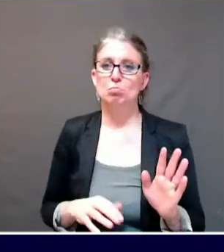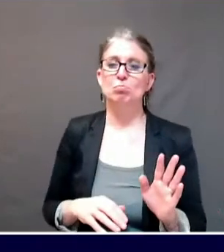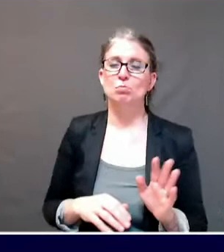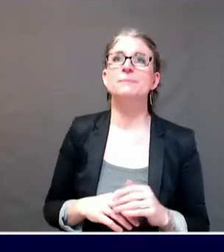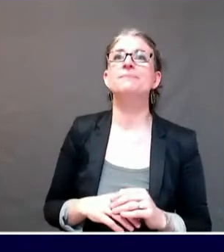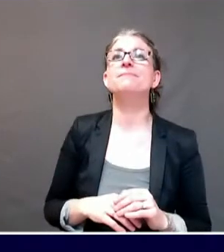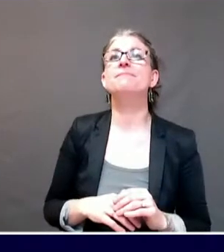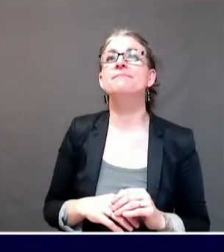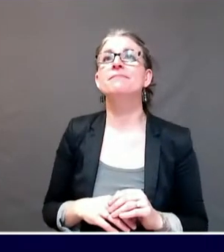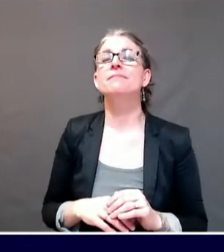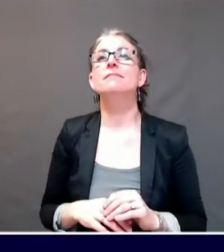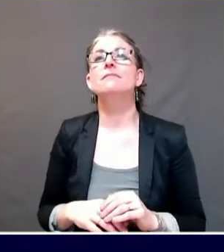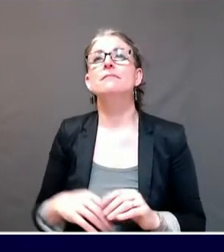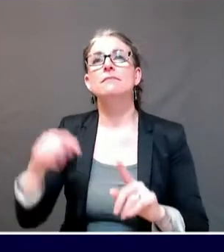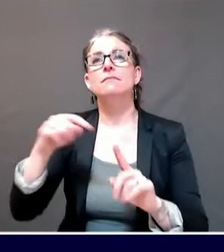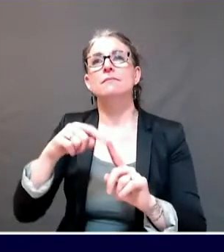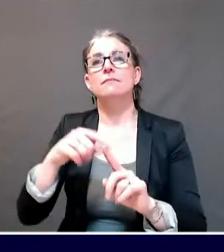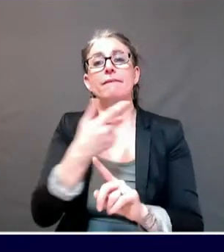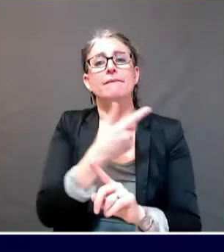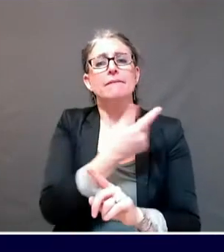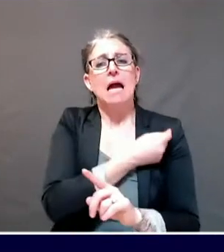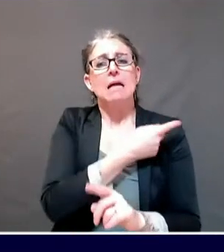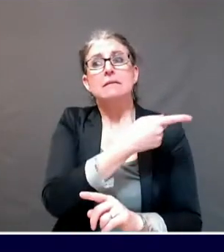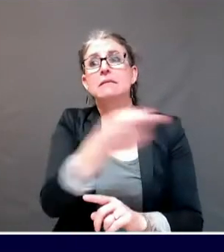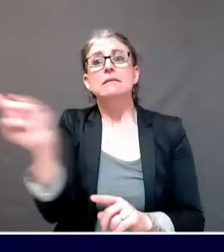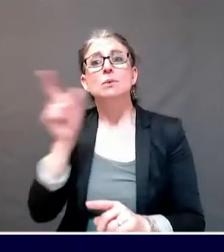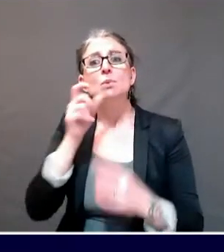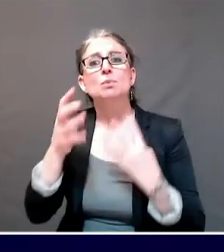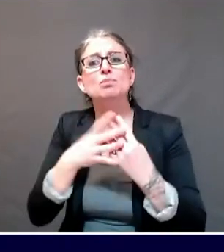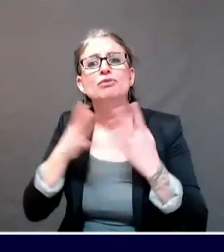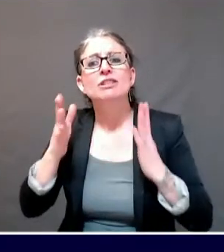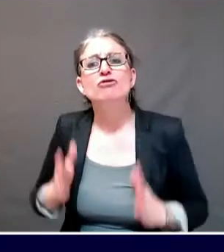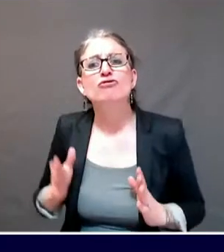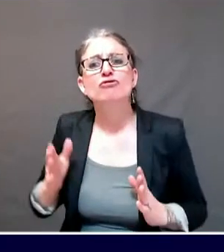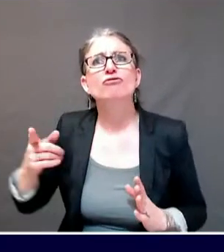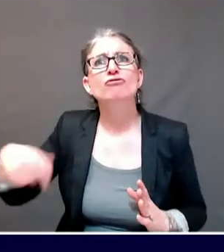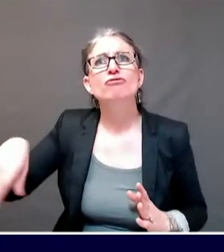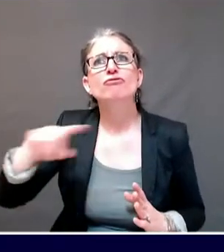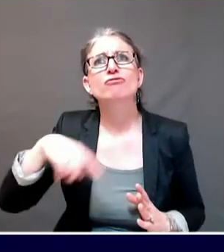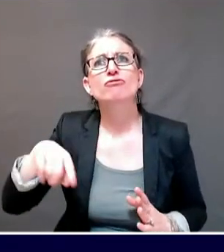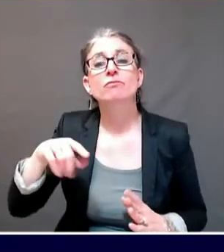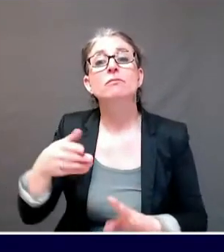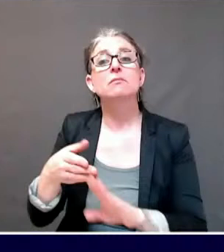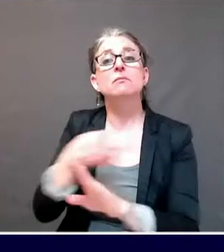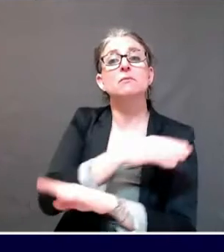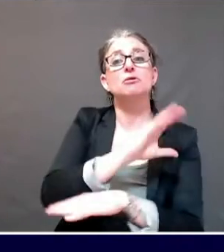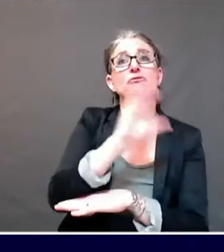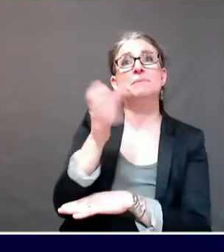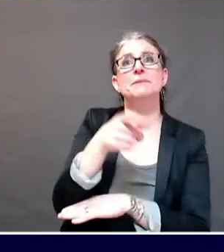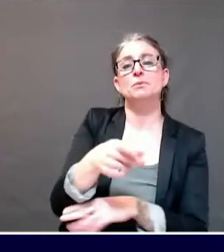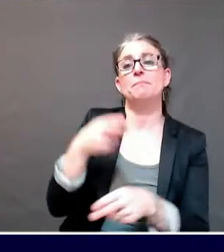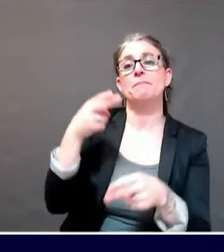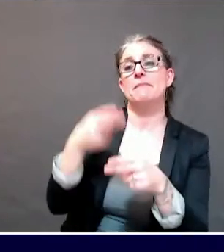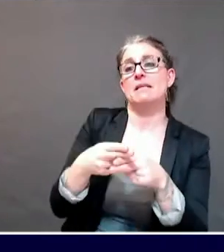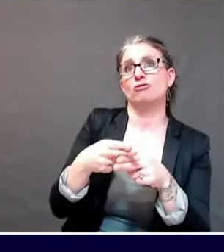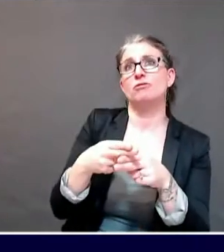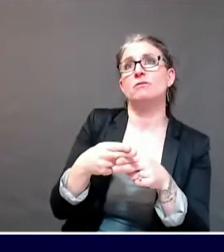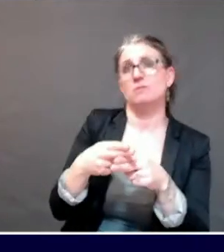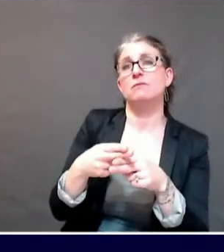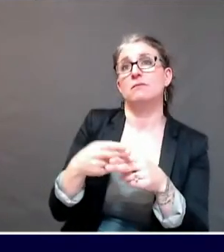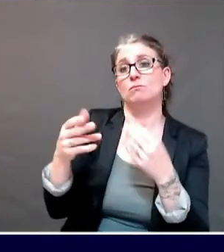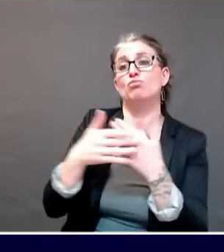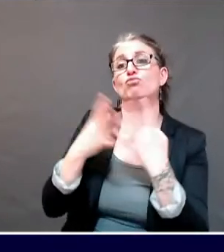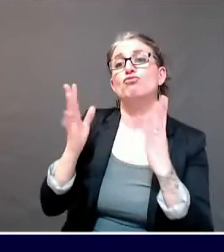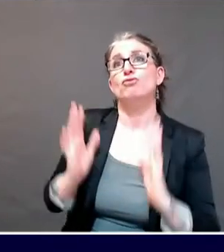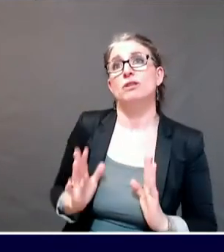you said before Christmas that you were unsure when the vaccine would reach people in that category. I